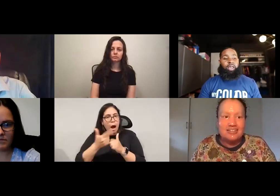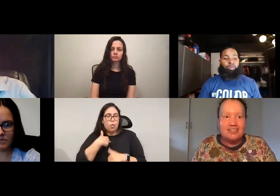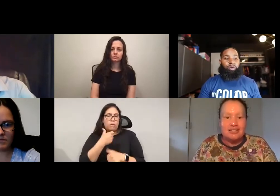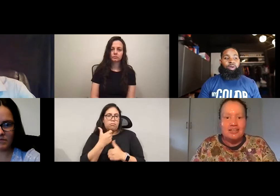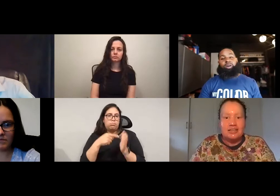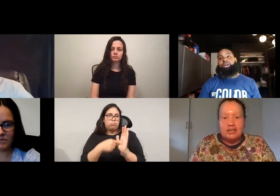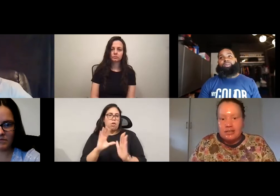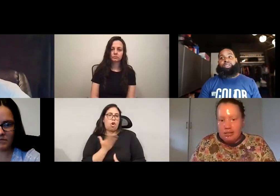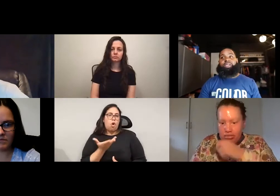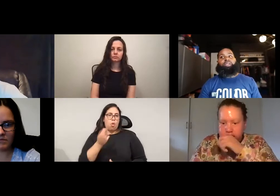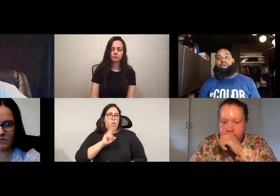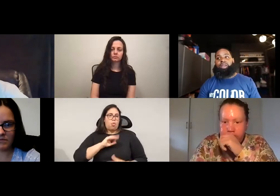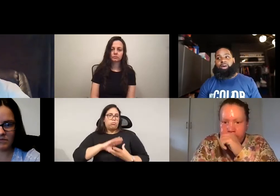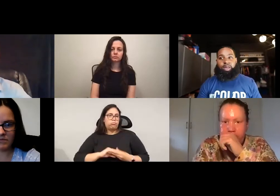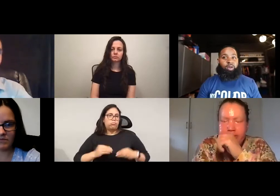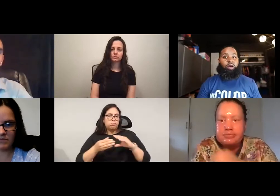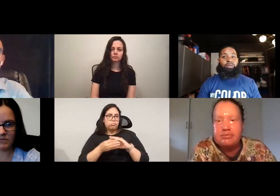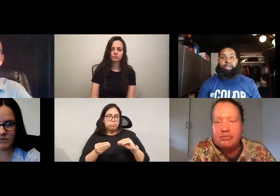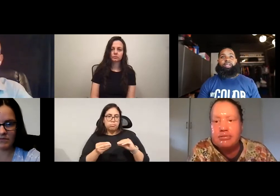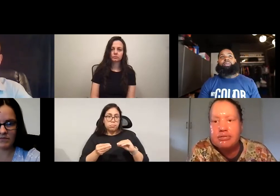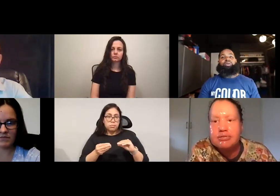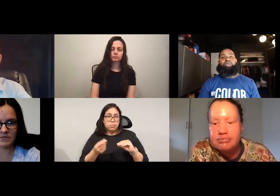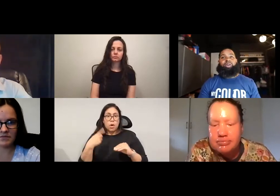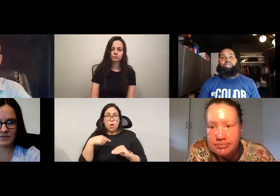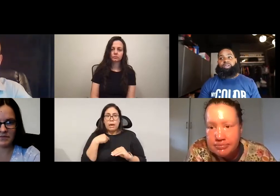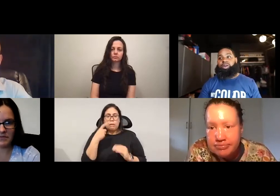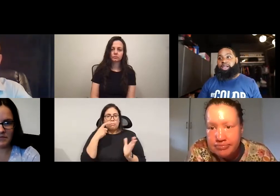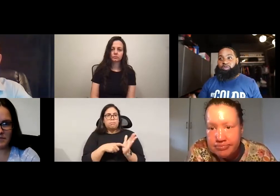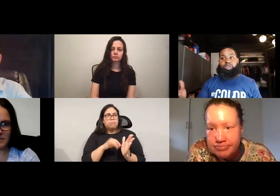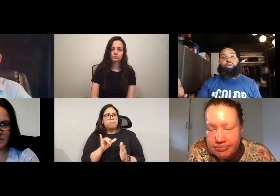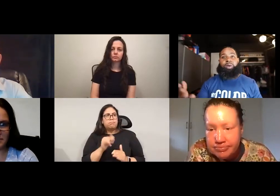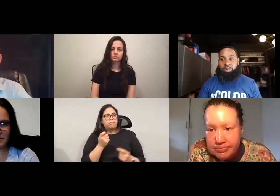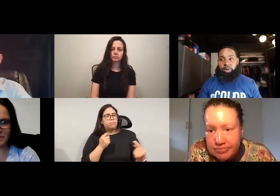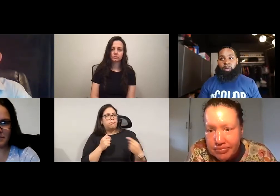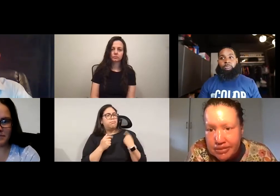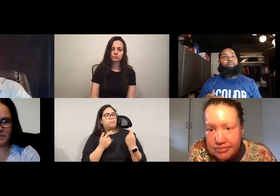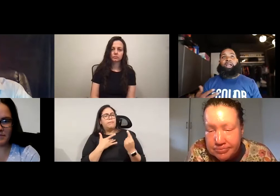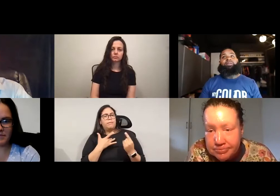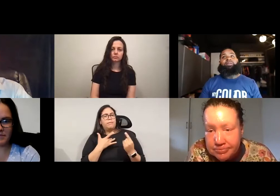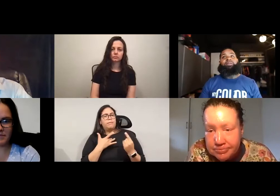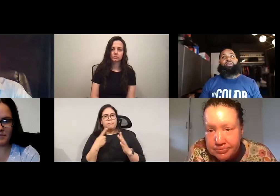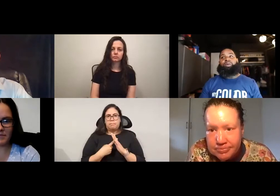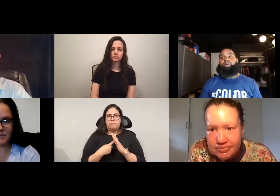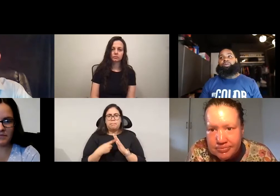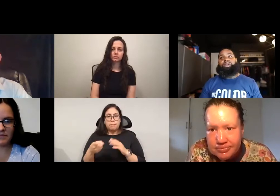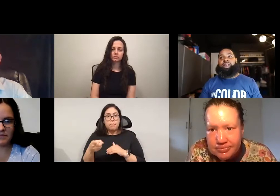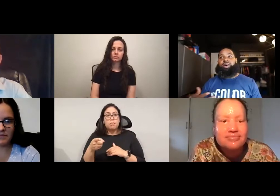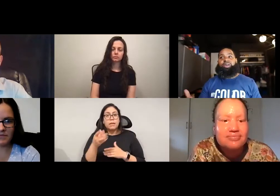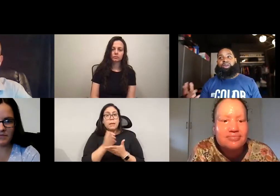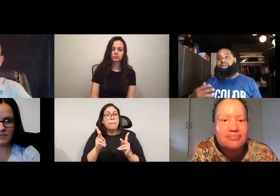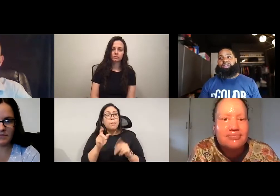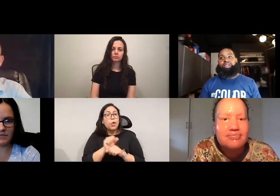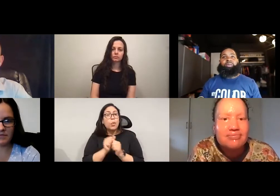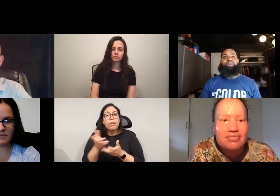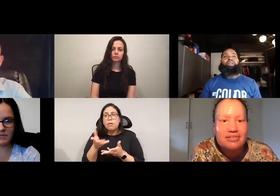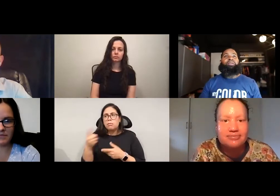And when we are in positions where that we are facing the microaggressions, or like for some people that I've had to work with where it's like, oh,